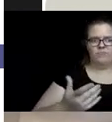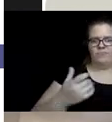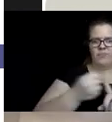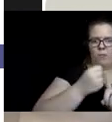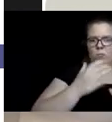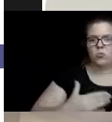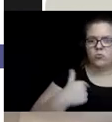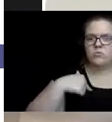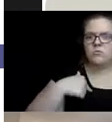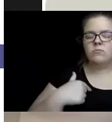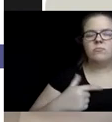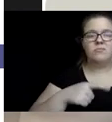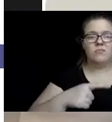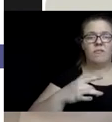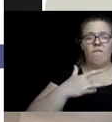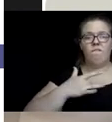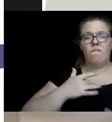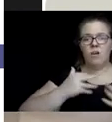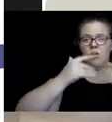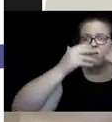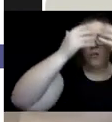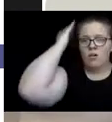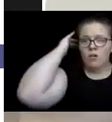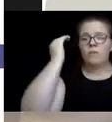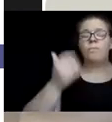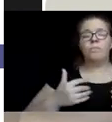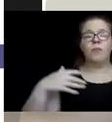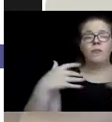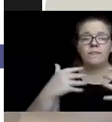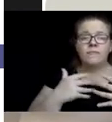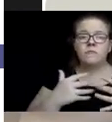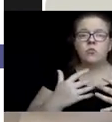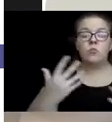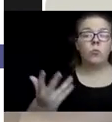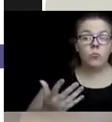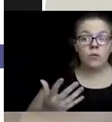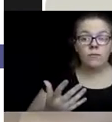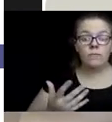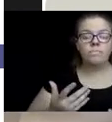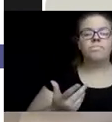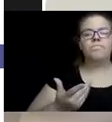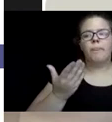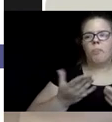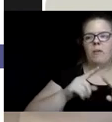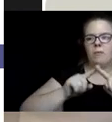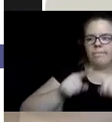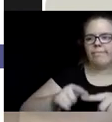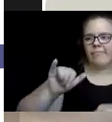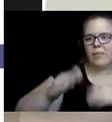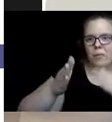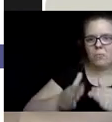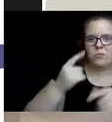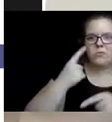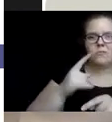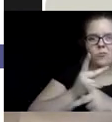They're overwhelmed. They may be fearful. Fearful of what? Well, if they're reliant on that person for their care, they might be